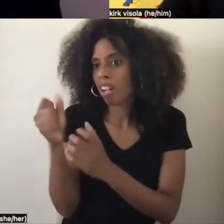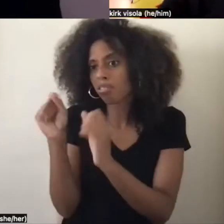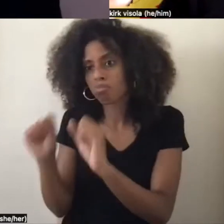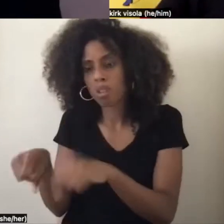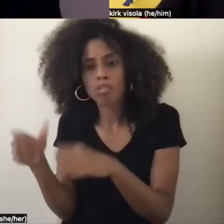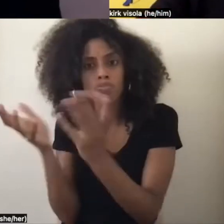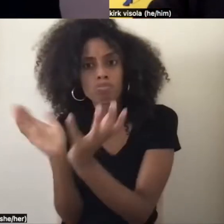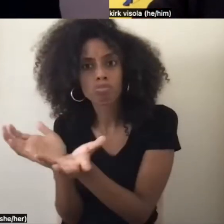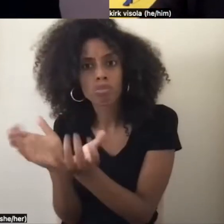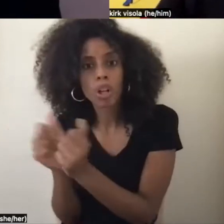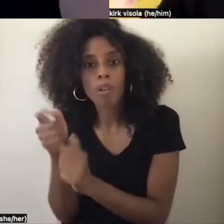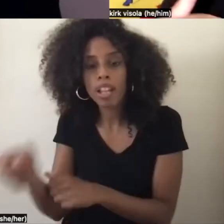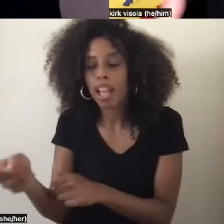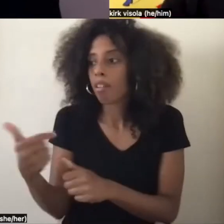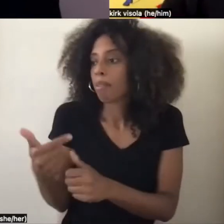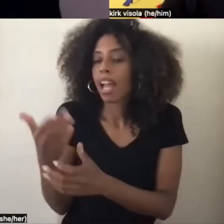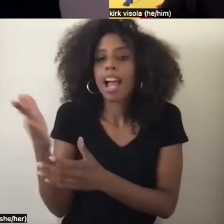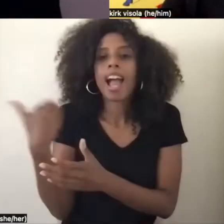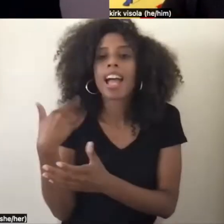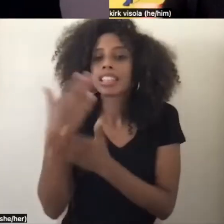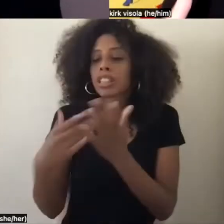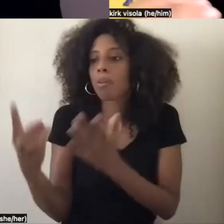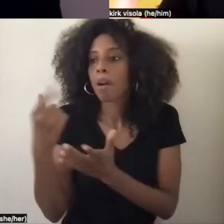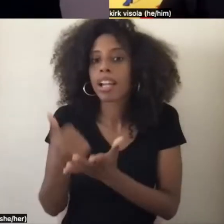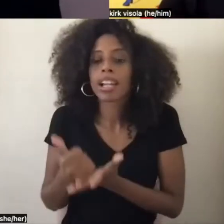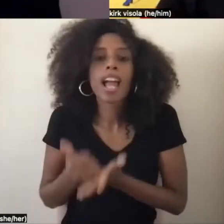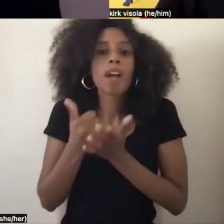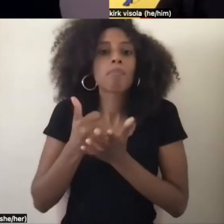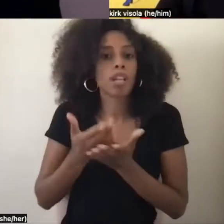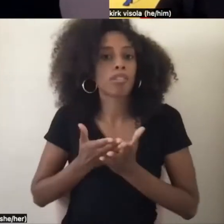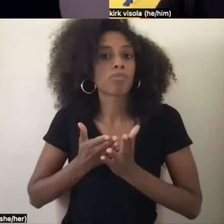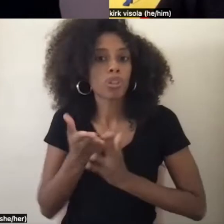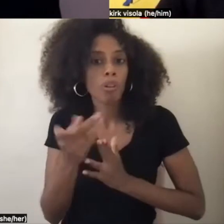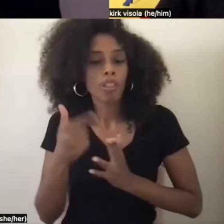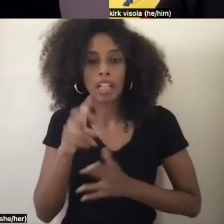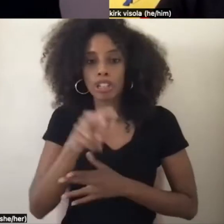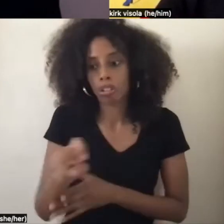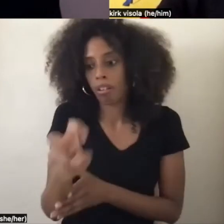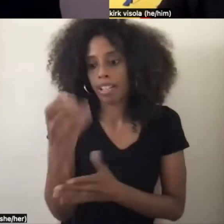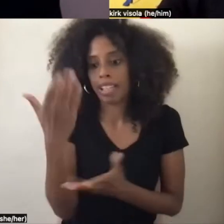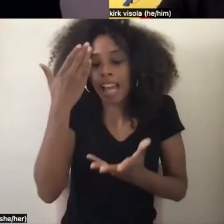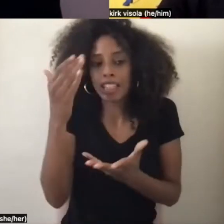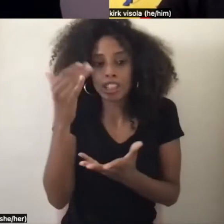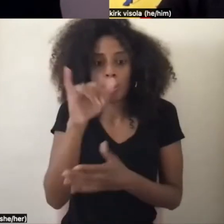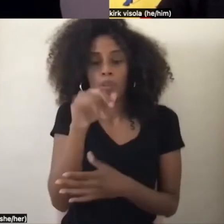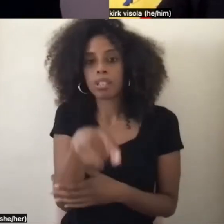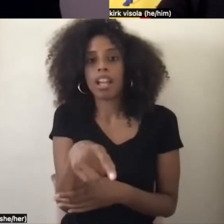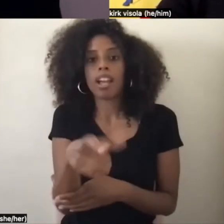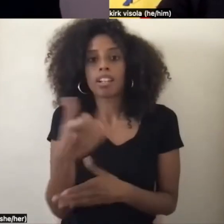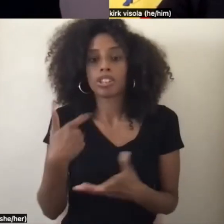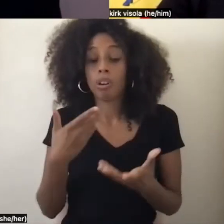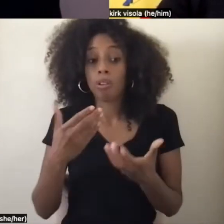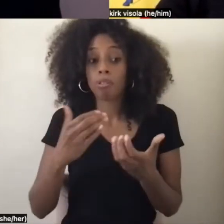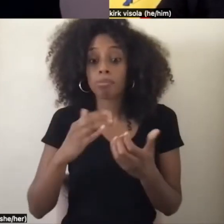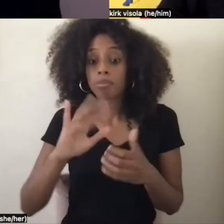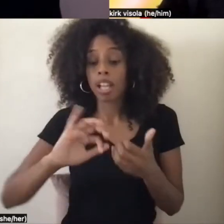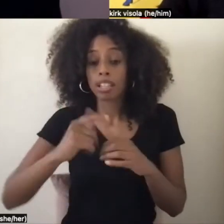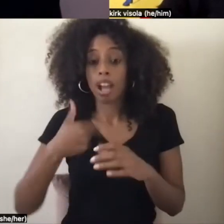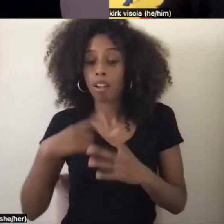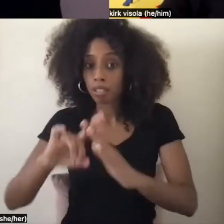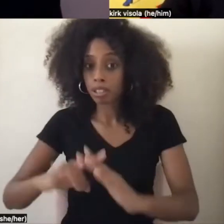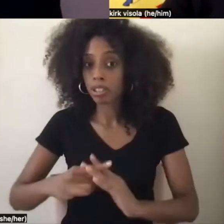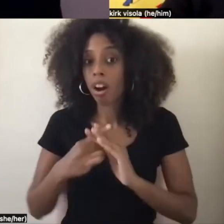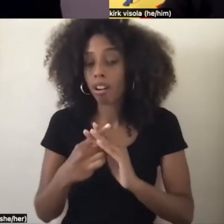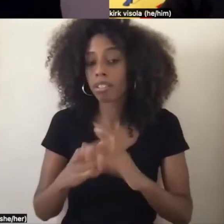help me through this journey that I didn't even know existed. And that's how I got into it, just by happenstance. And I think that the